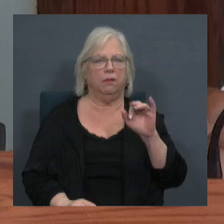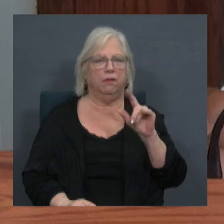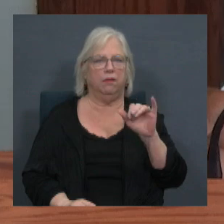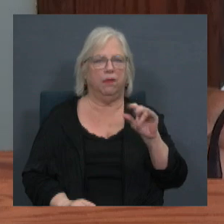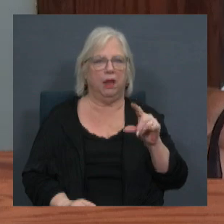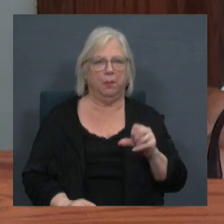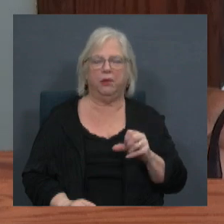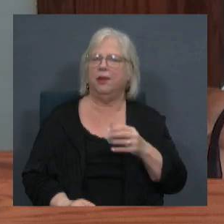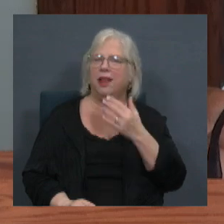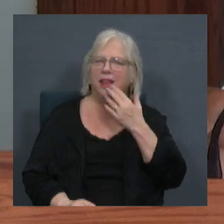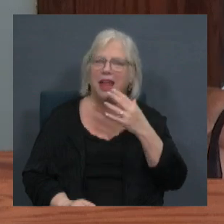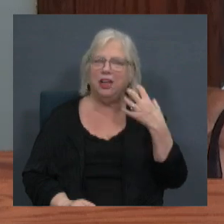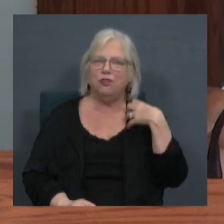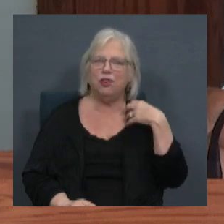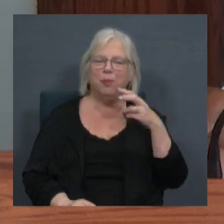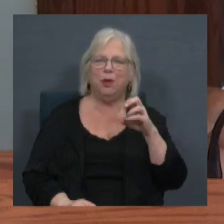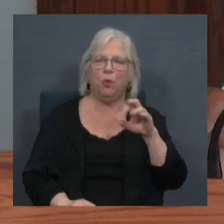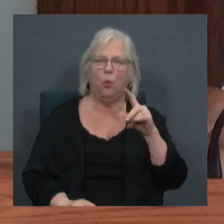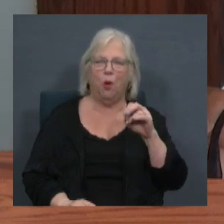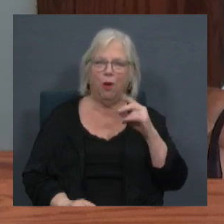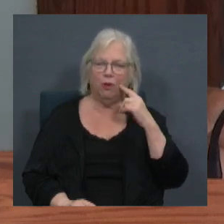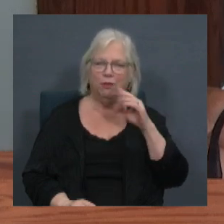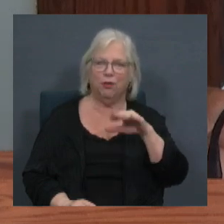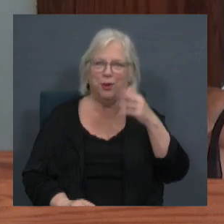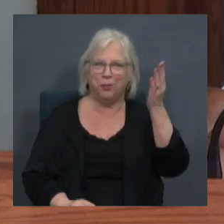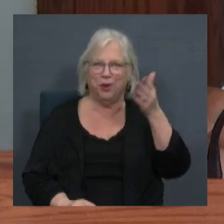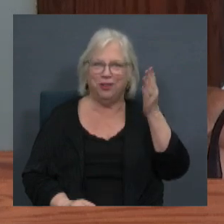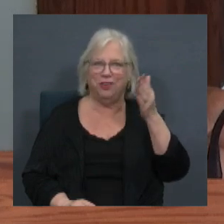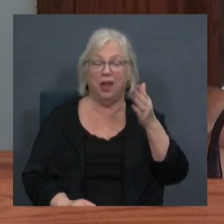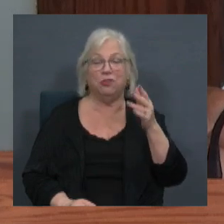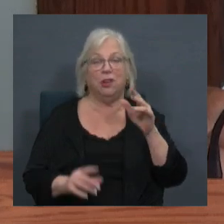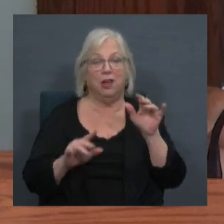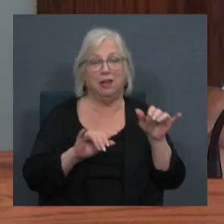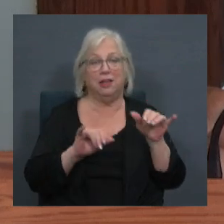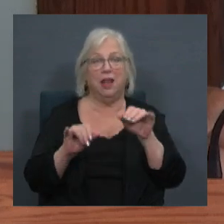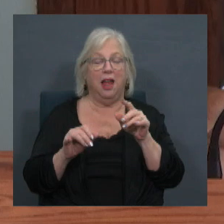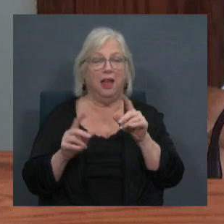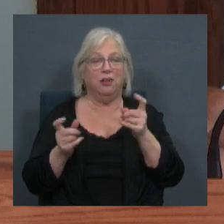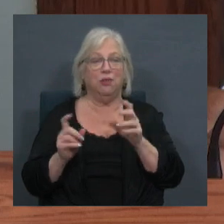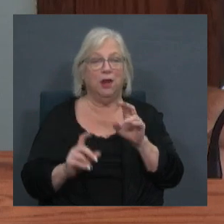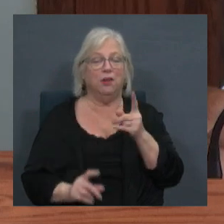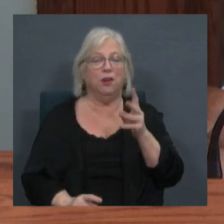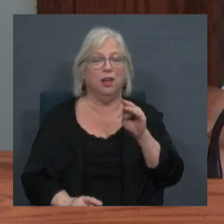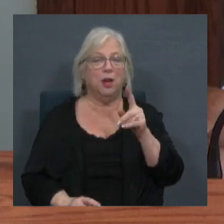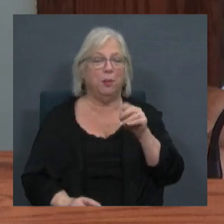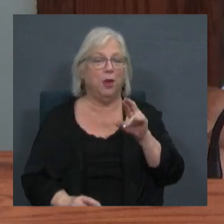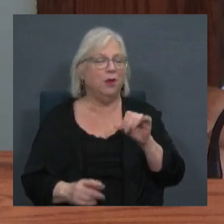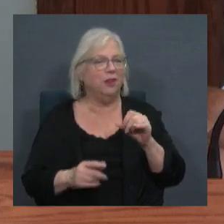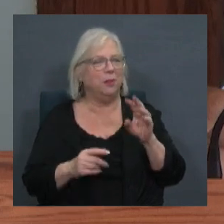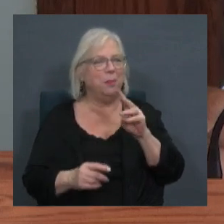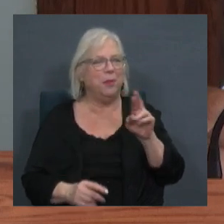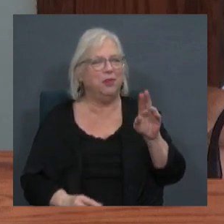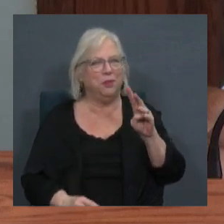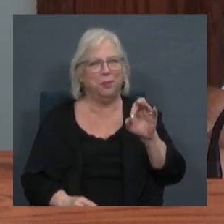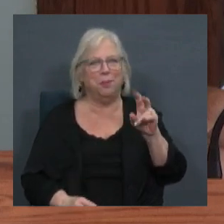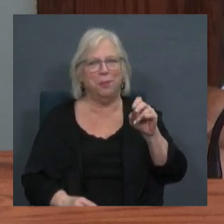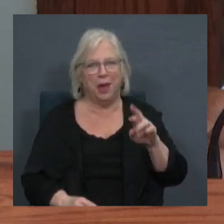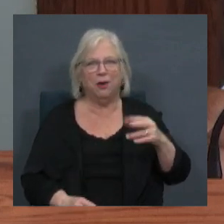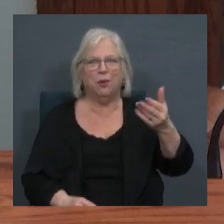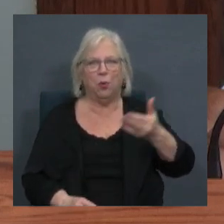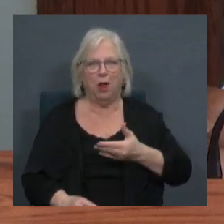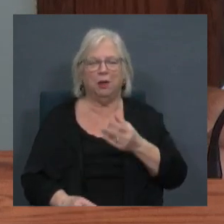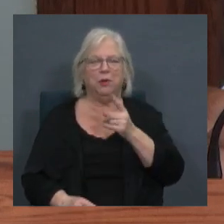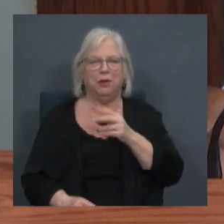Mayor. Thank you, Chairman Walker, for the presentation, and like Director Campiris, Mr. Baker, welcome to Little Rock. Thank